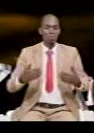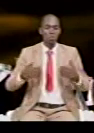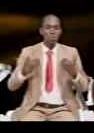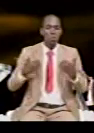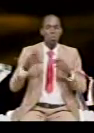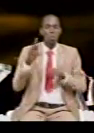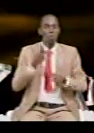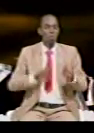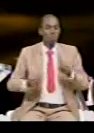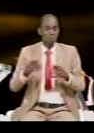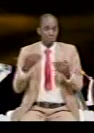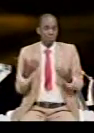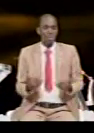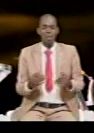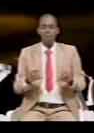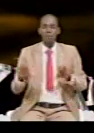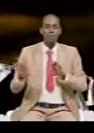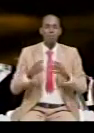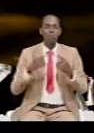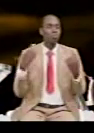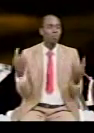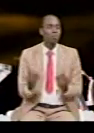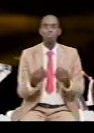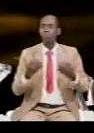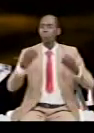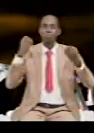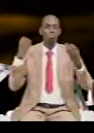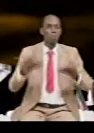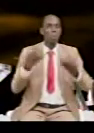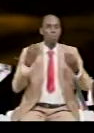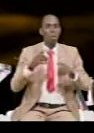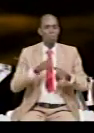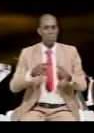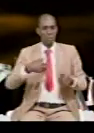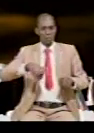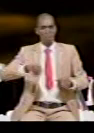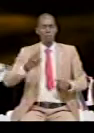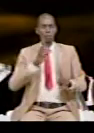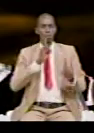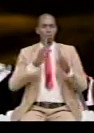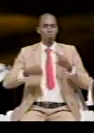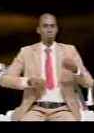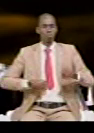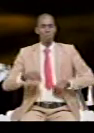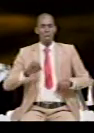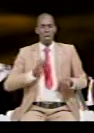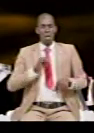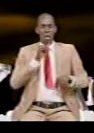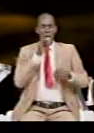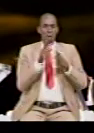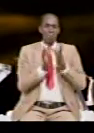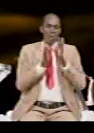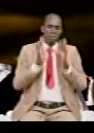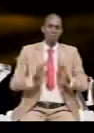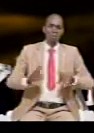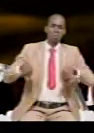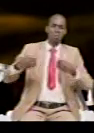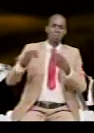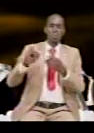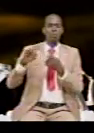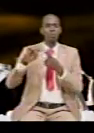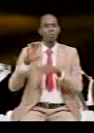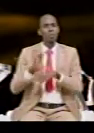and they still say they are born again, they still say they are Christians, they go to church, but then